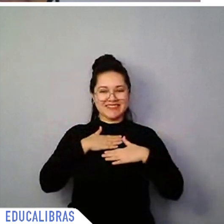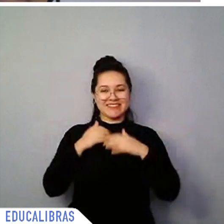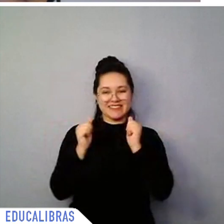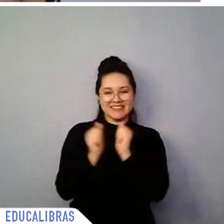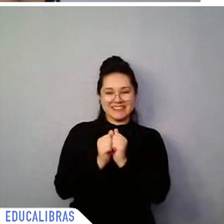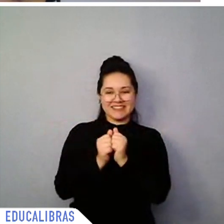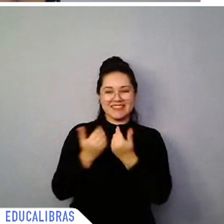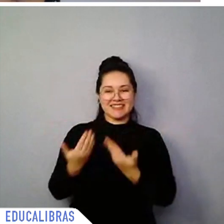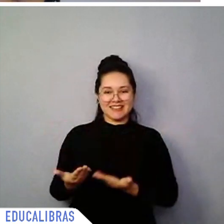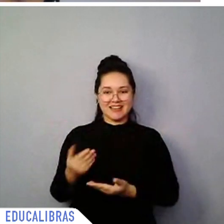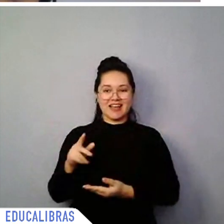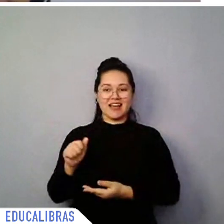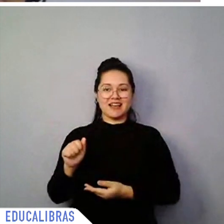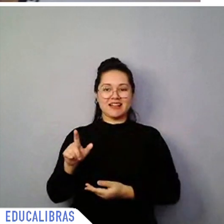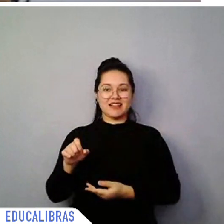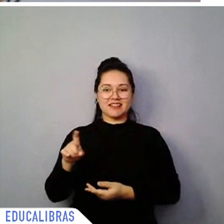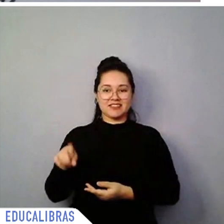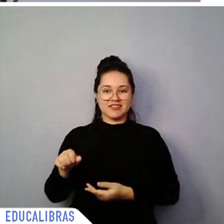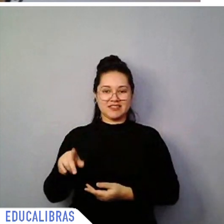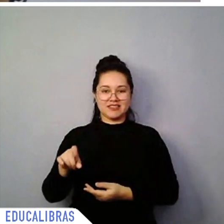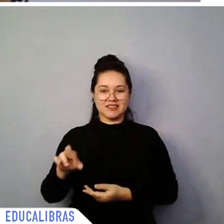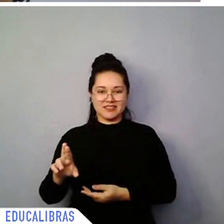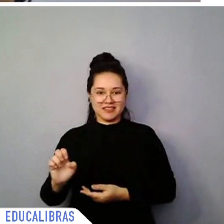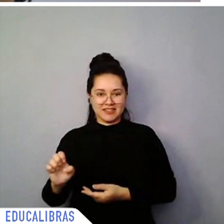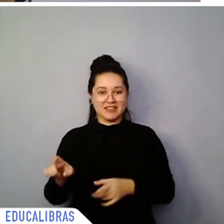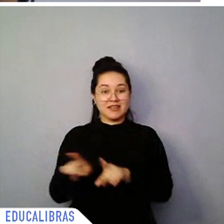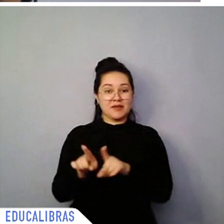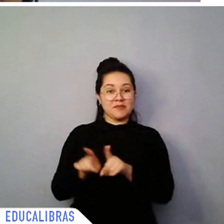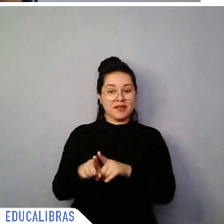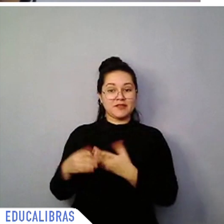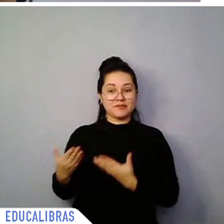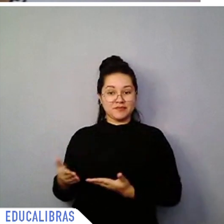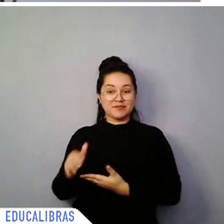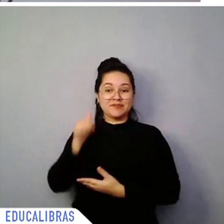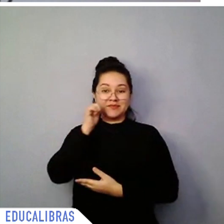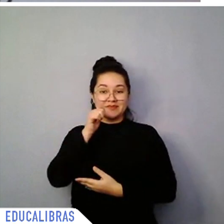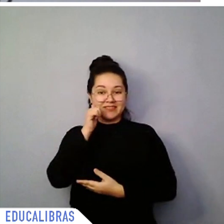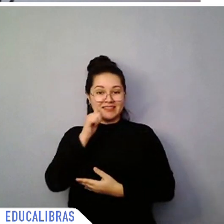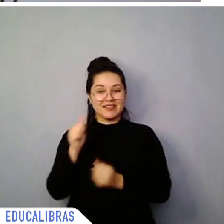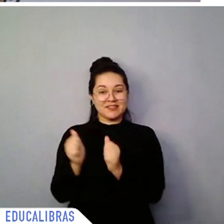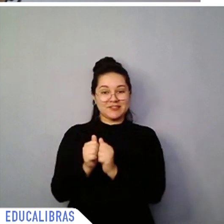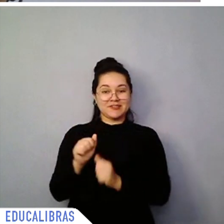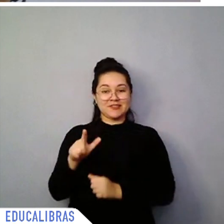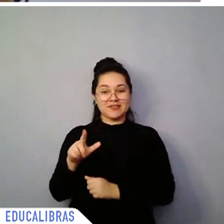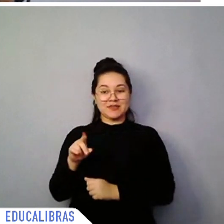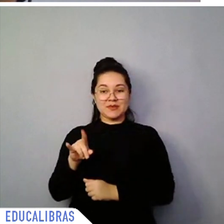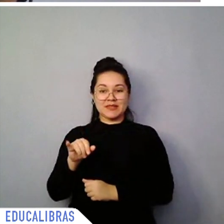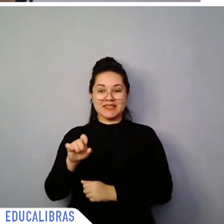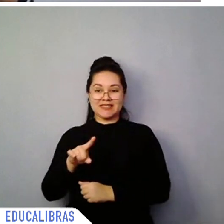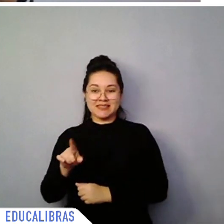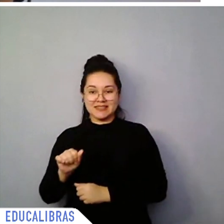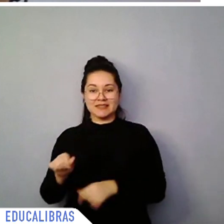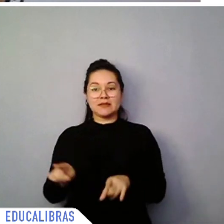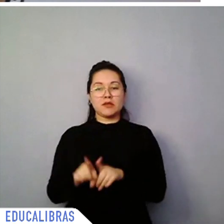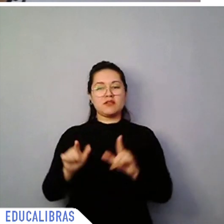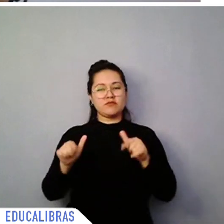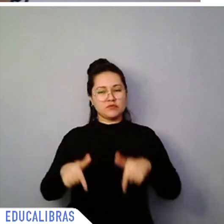It's a pleasure to be here with Alexandre, such one of our famous